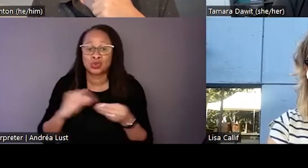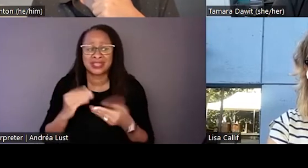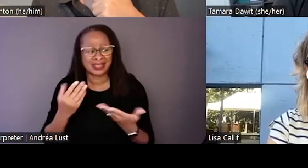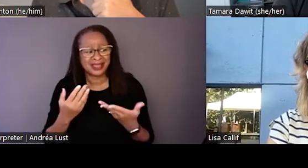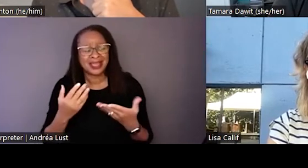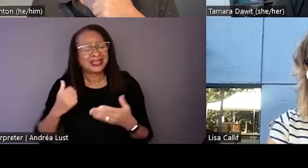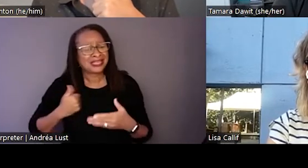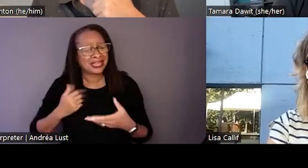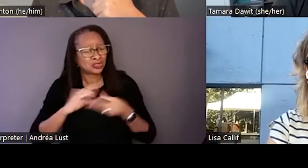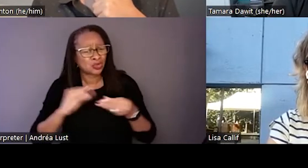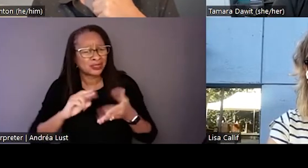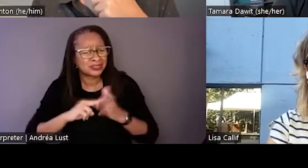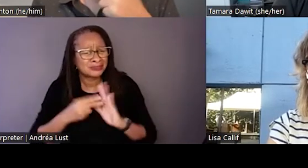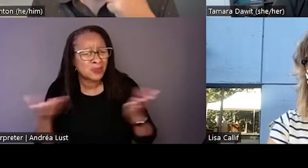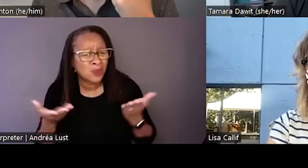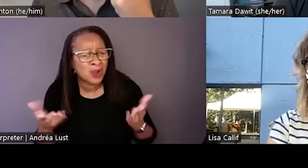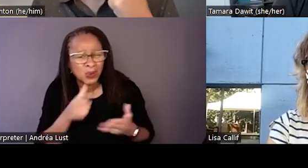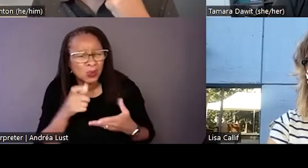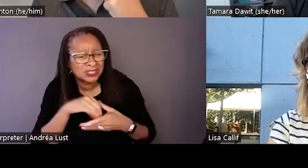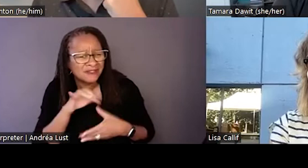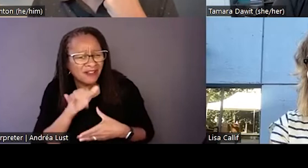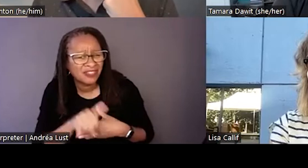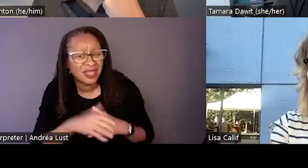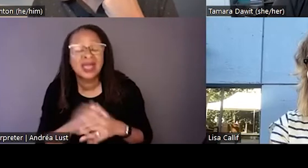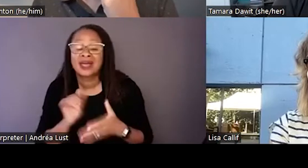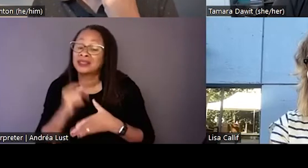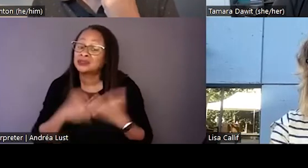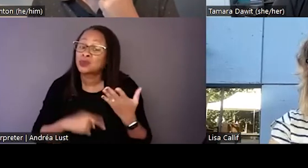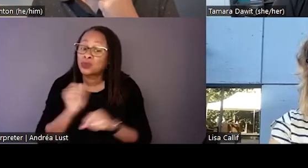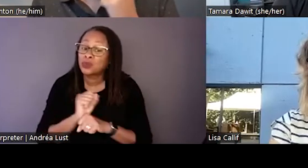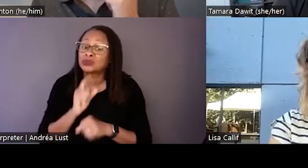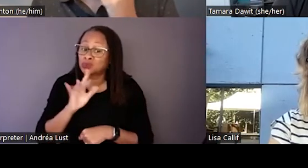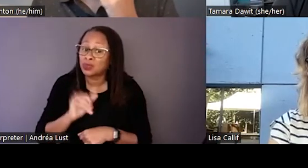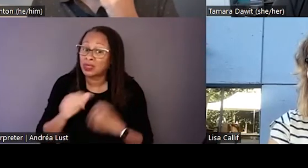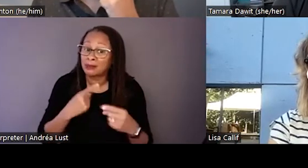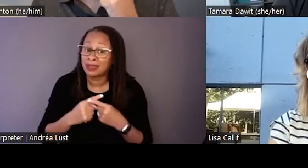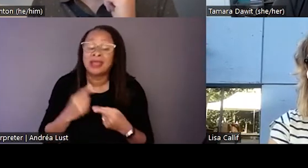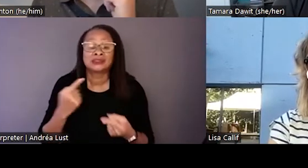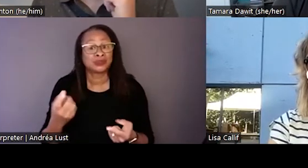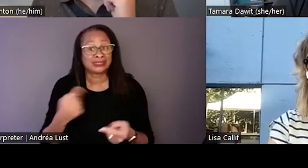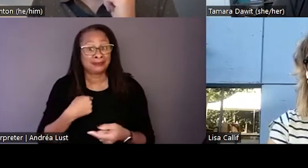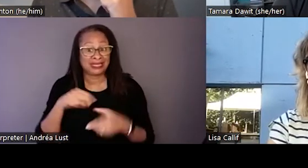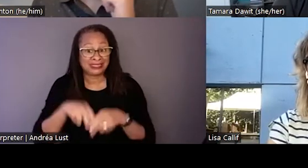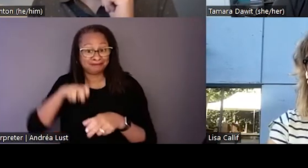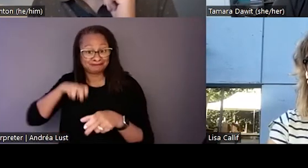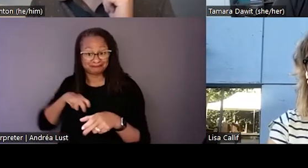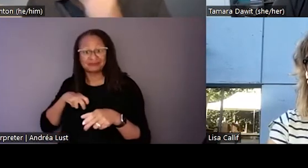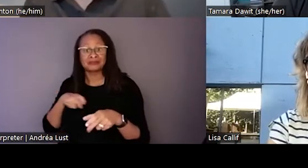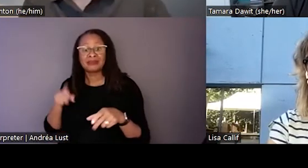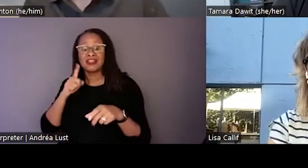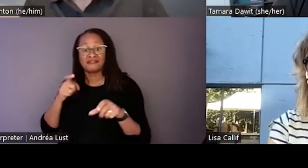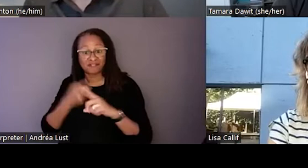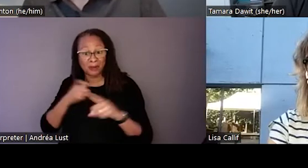stories. And that's really what a lot of that work is about. So it's me taking a step back from actively producing in